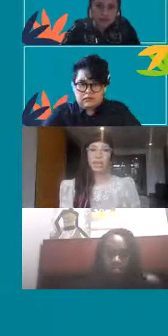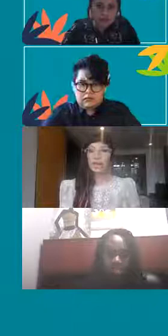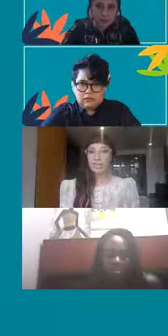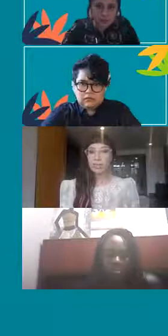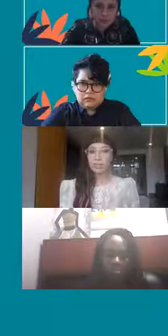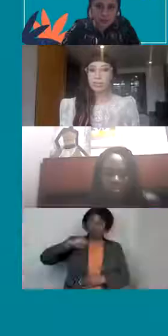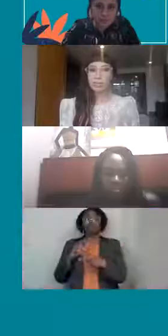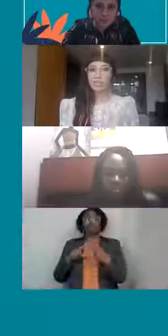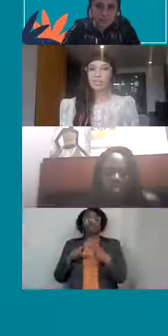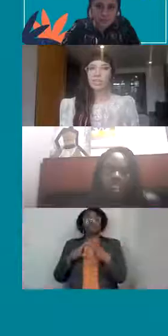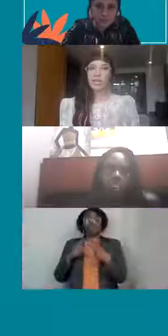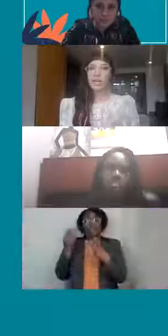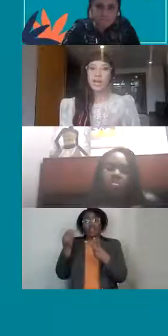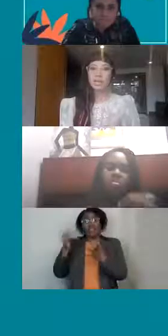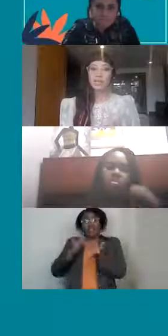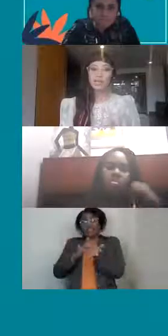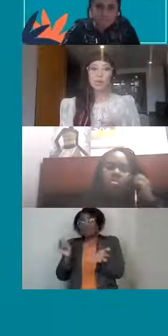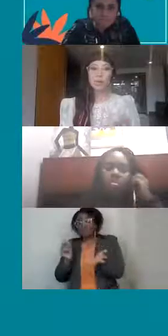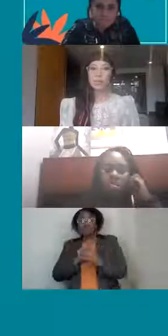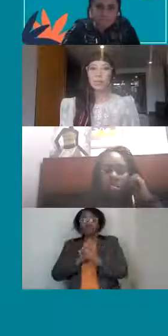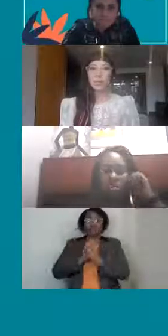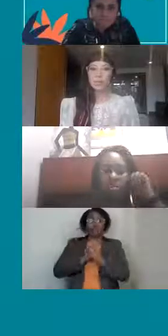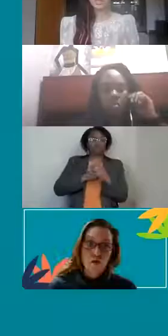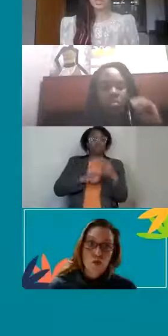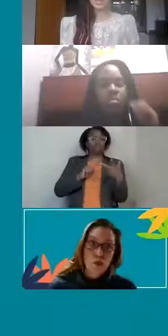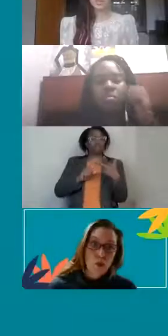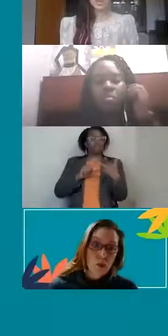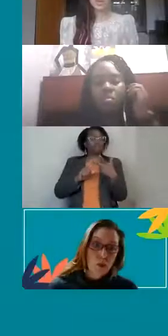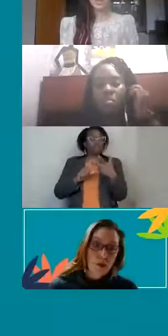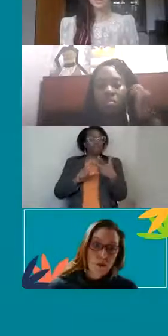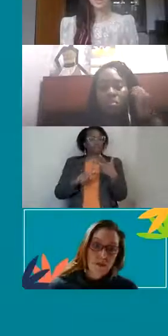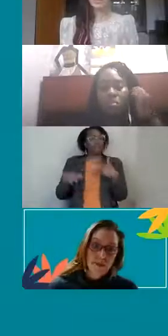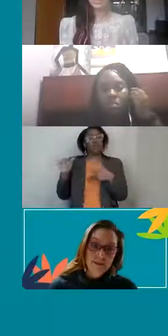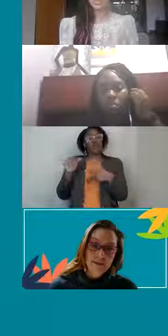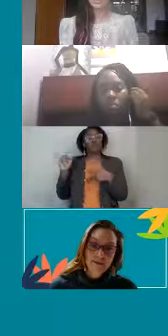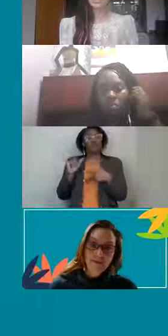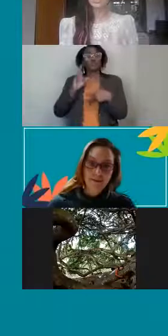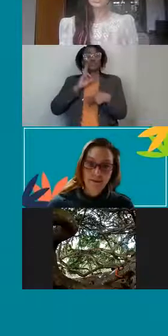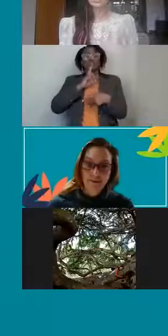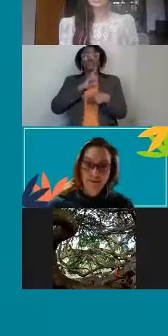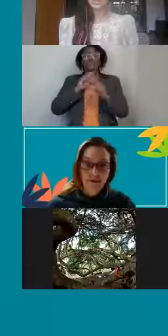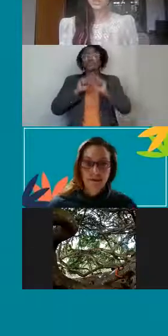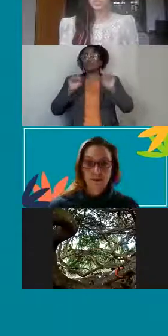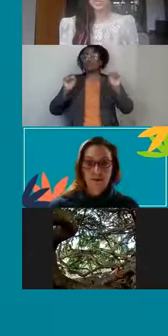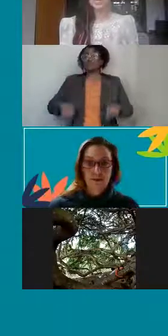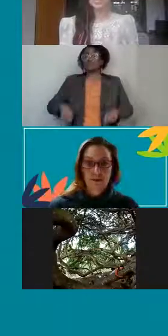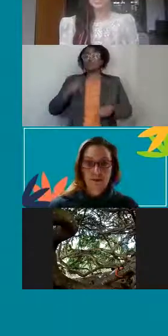and land exploitation, and also its twin systems, the sex trade